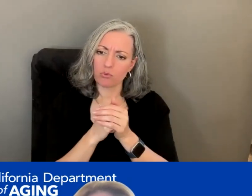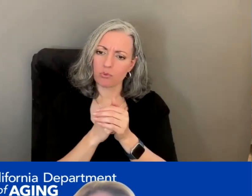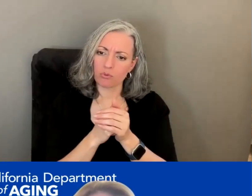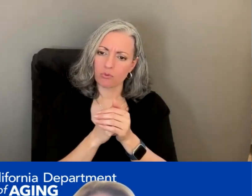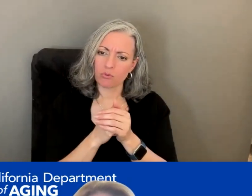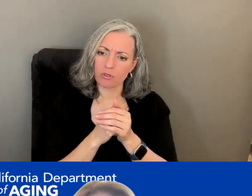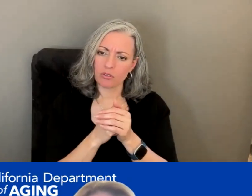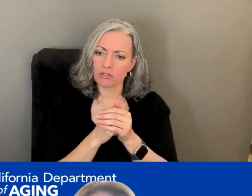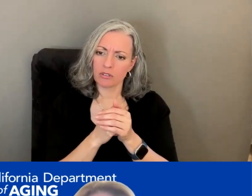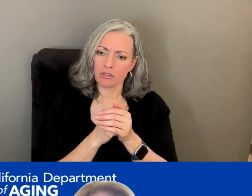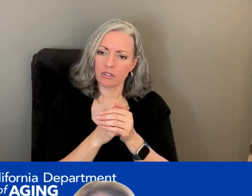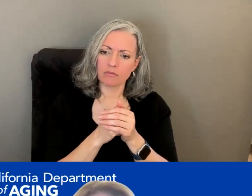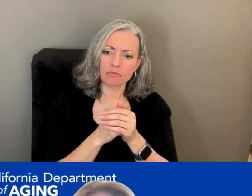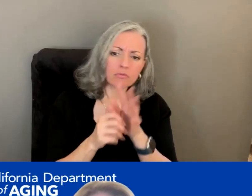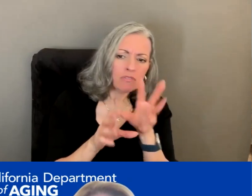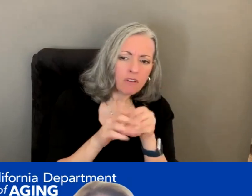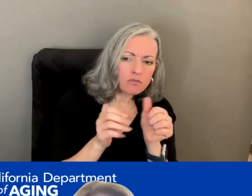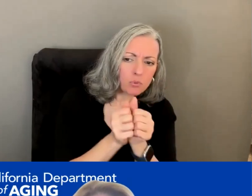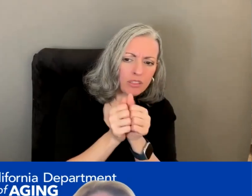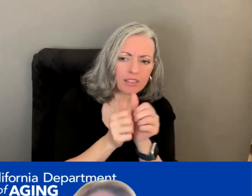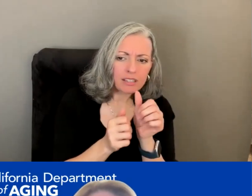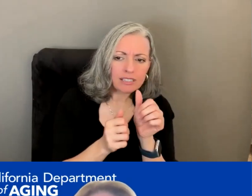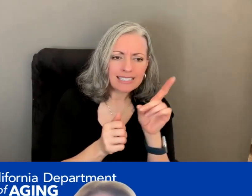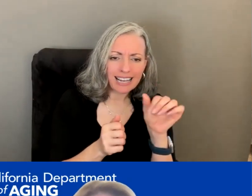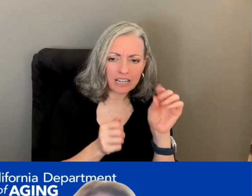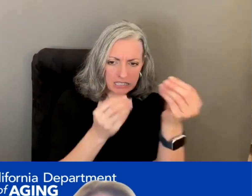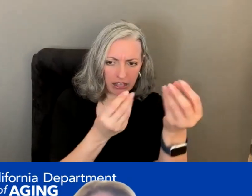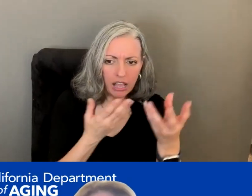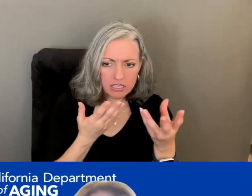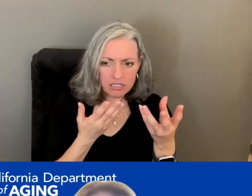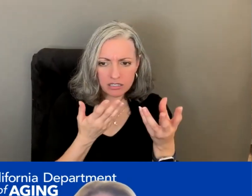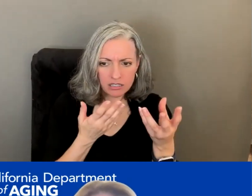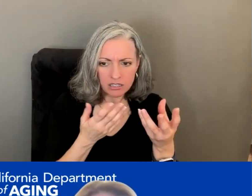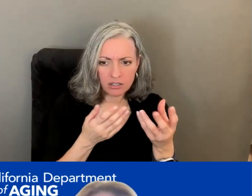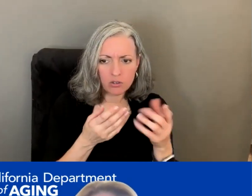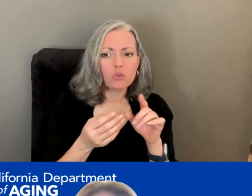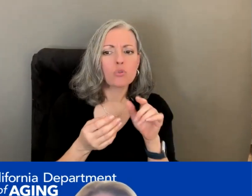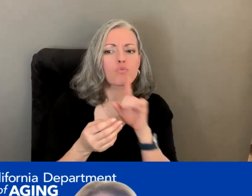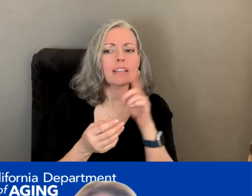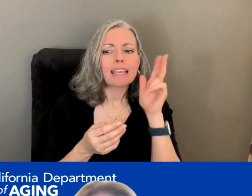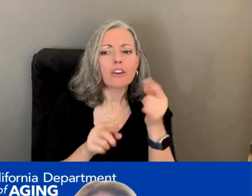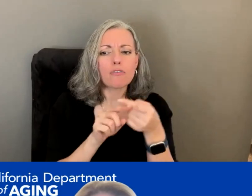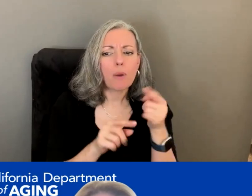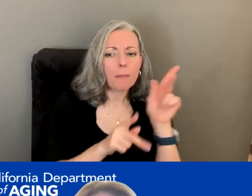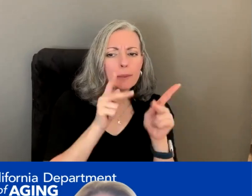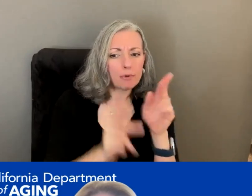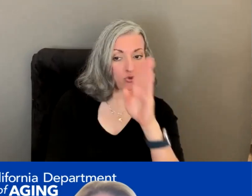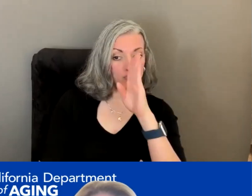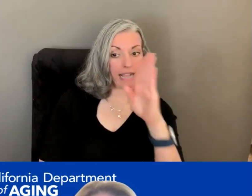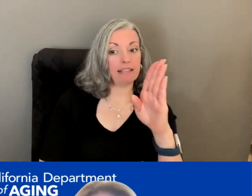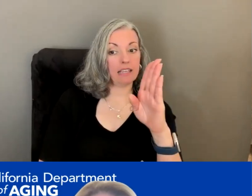further perhaps lean into what data may be telling us, and, you know, through segmentation, and really hear from folks directly,